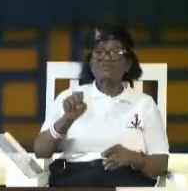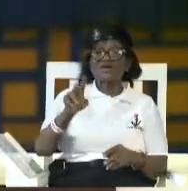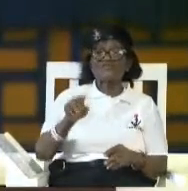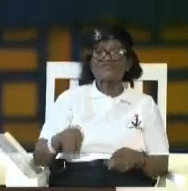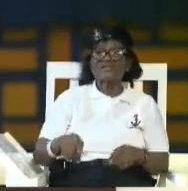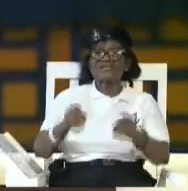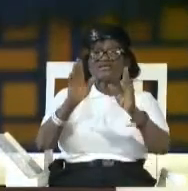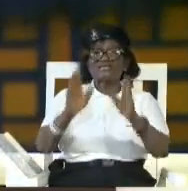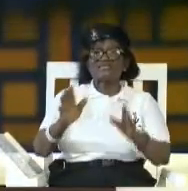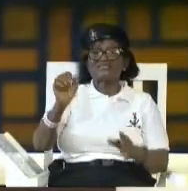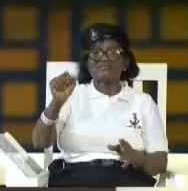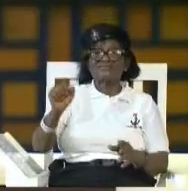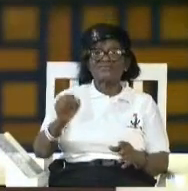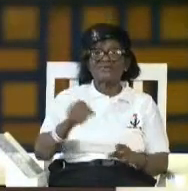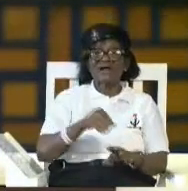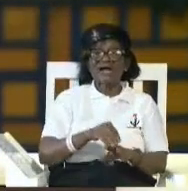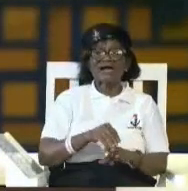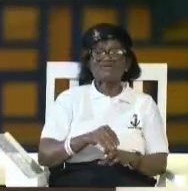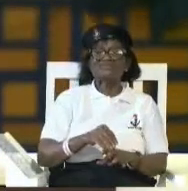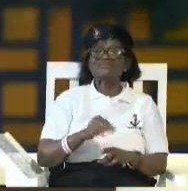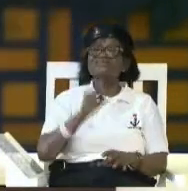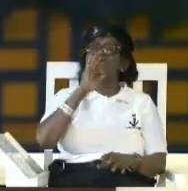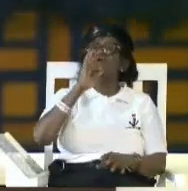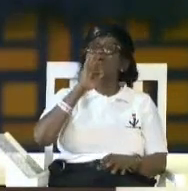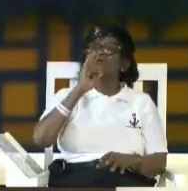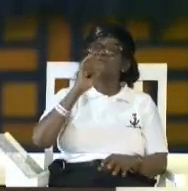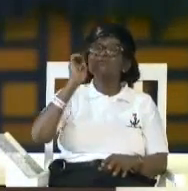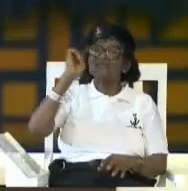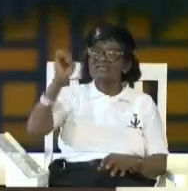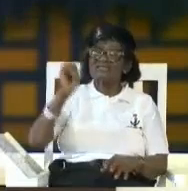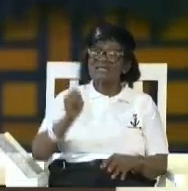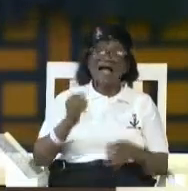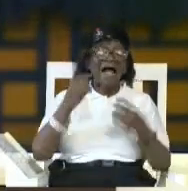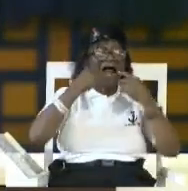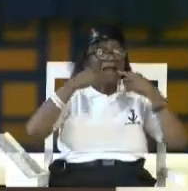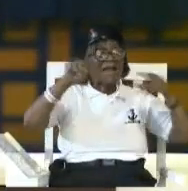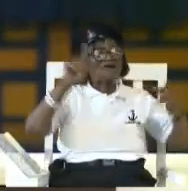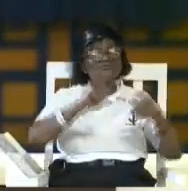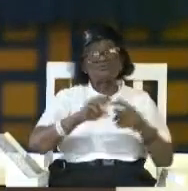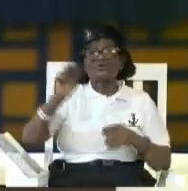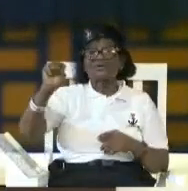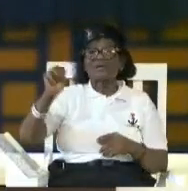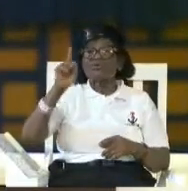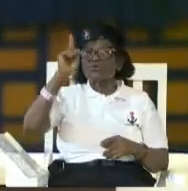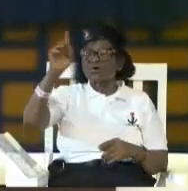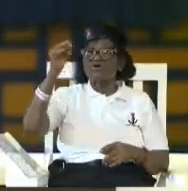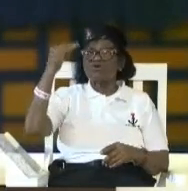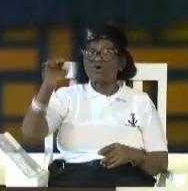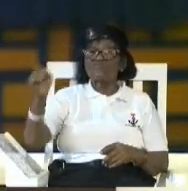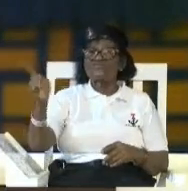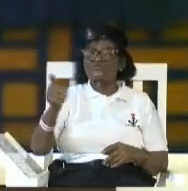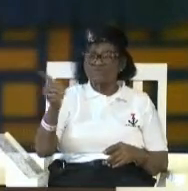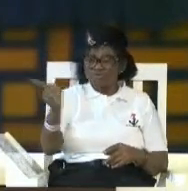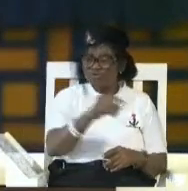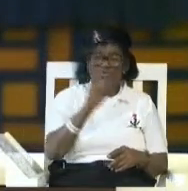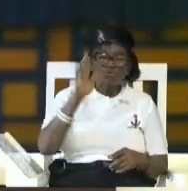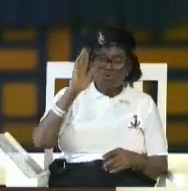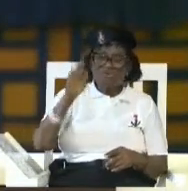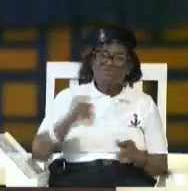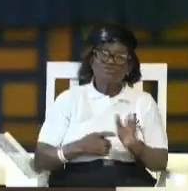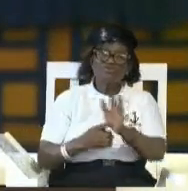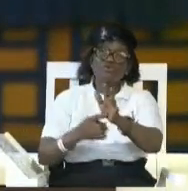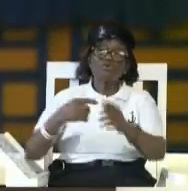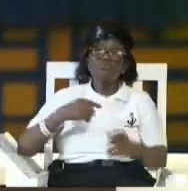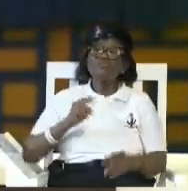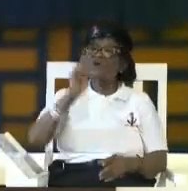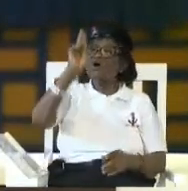at a meal. He announced to them, one of you will betray me. And everybody was saying,